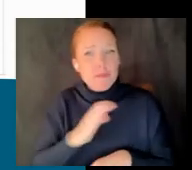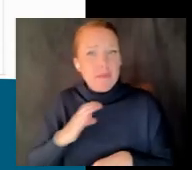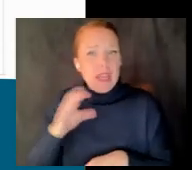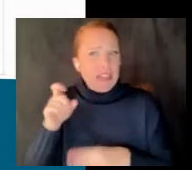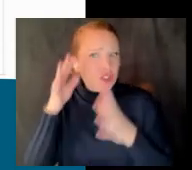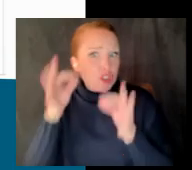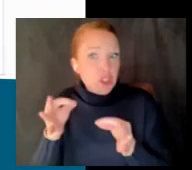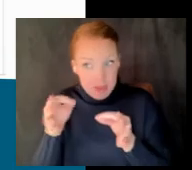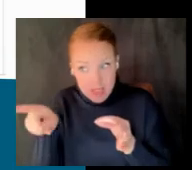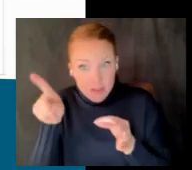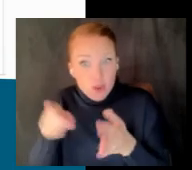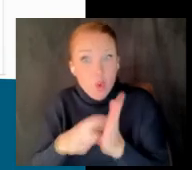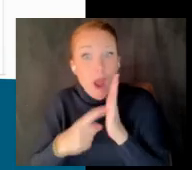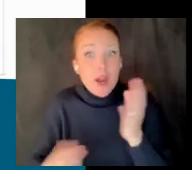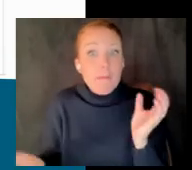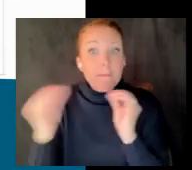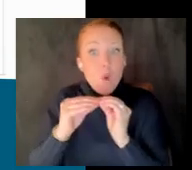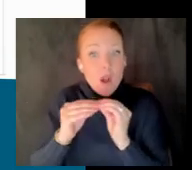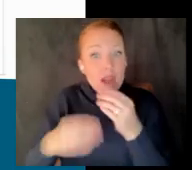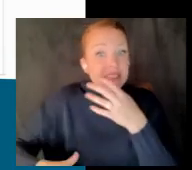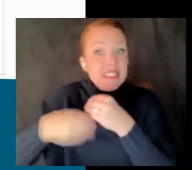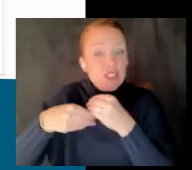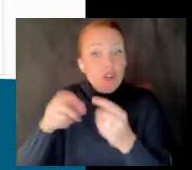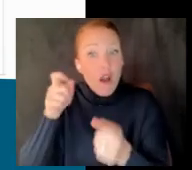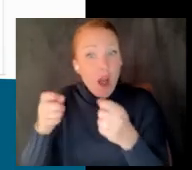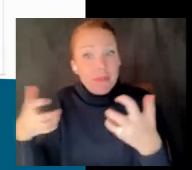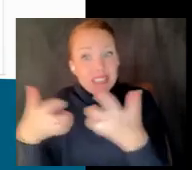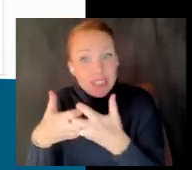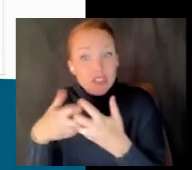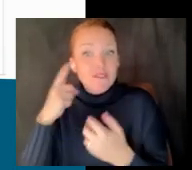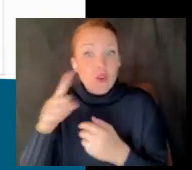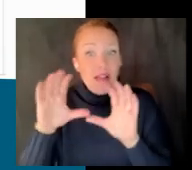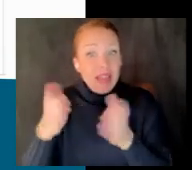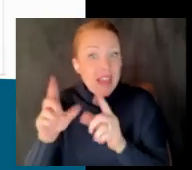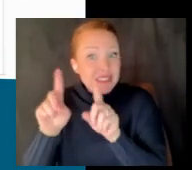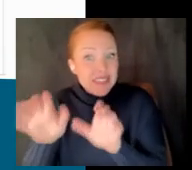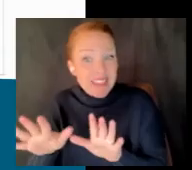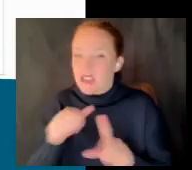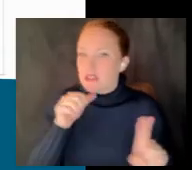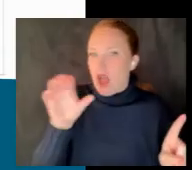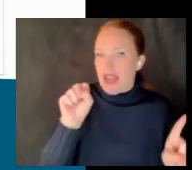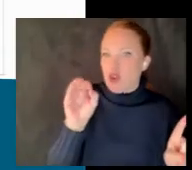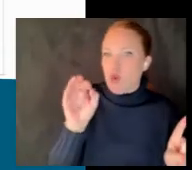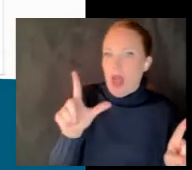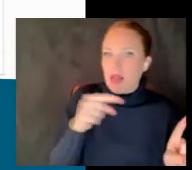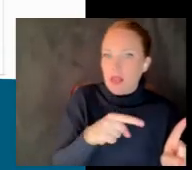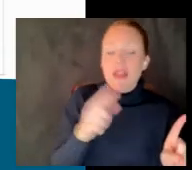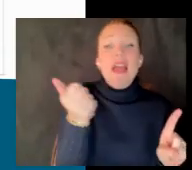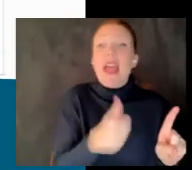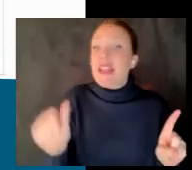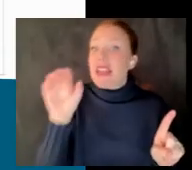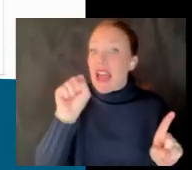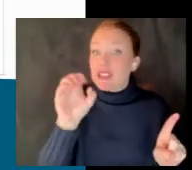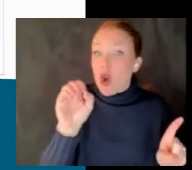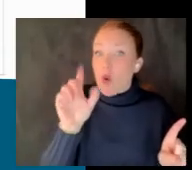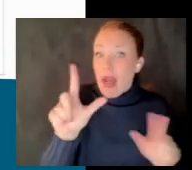any additional accommodations on classroom tests, but not on SOL tests. It's important to note that any SOL accommodation must